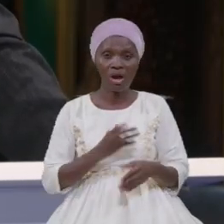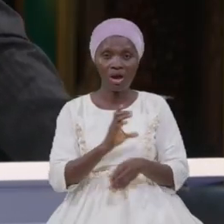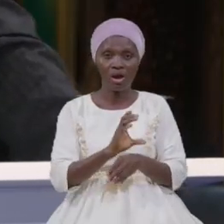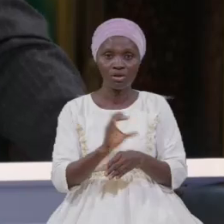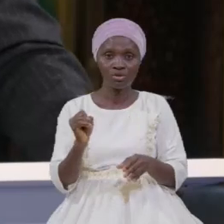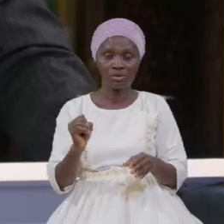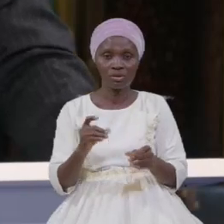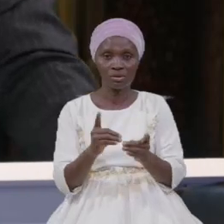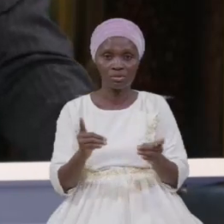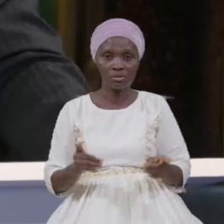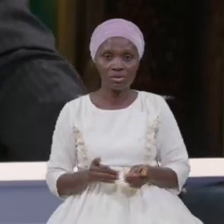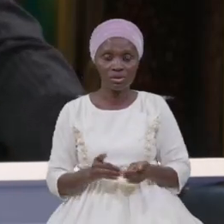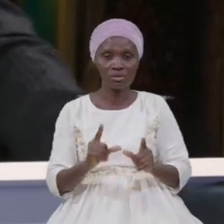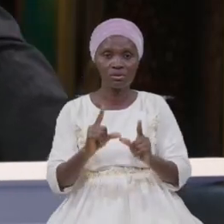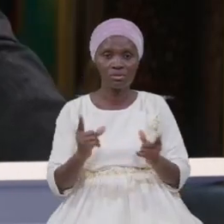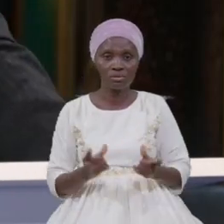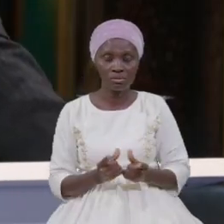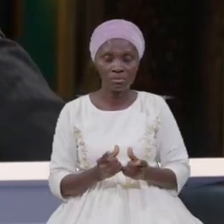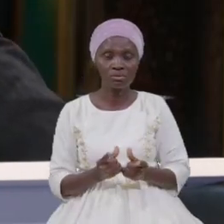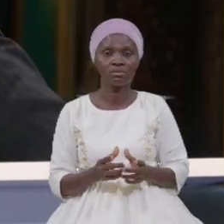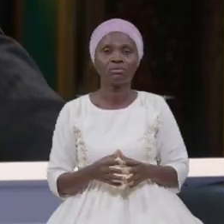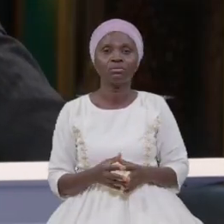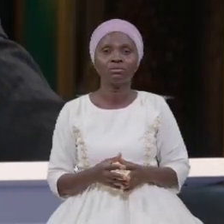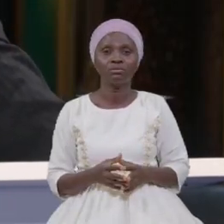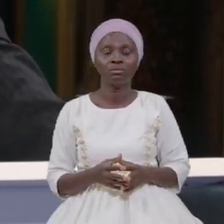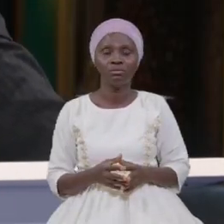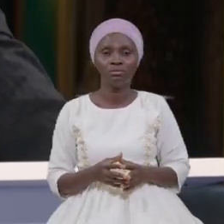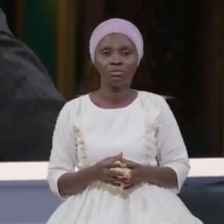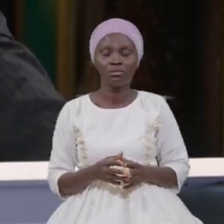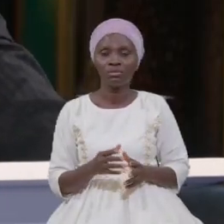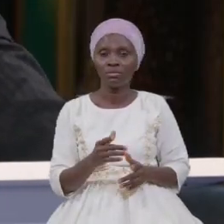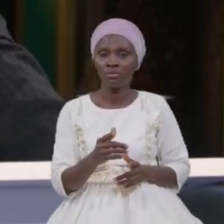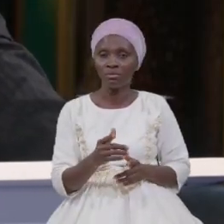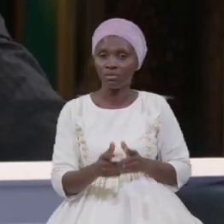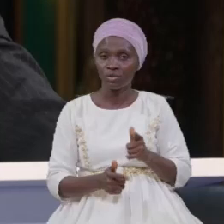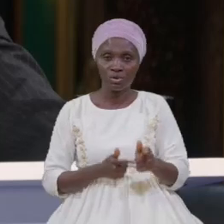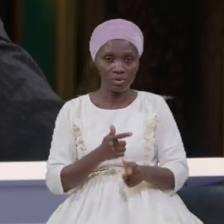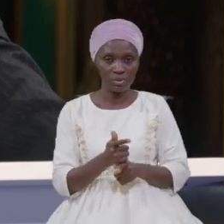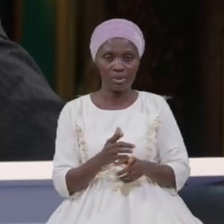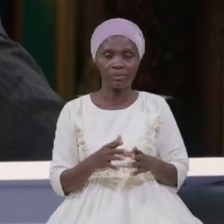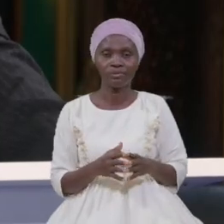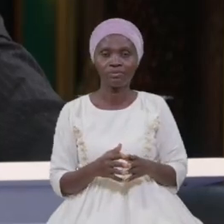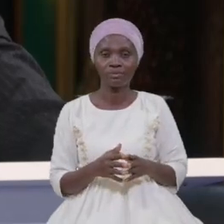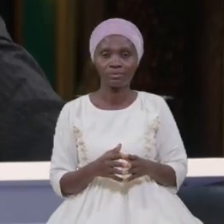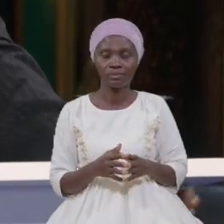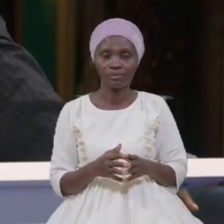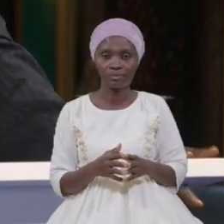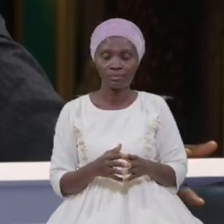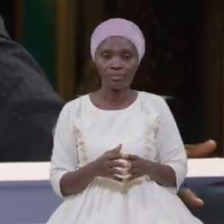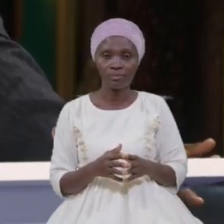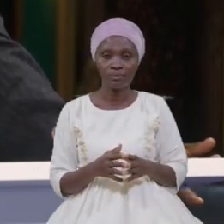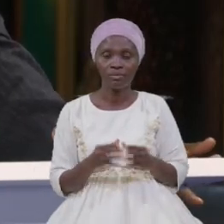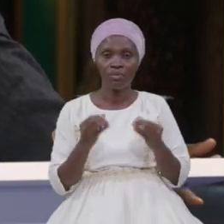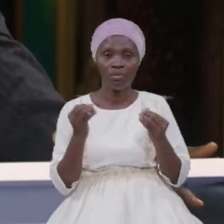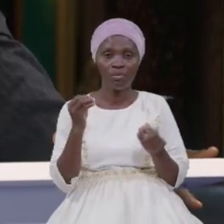More details will be given to you. The time will be 3